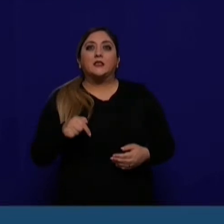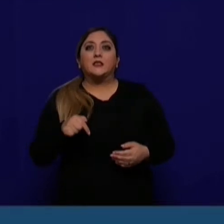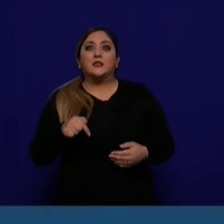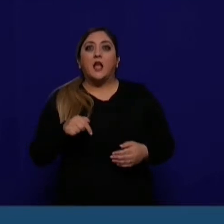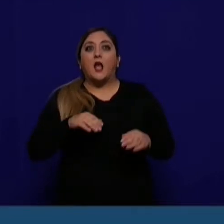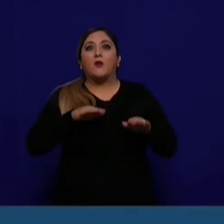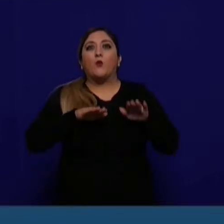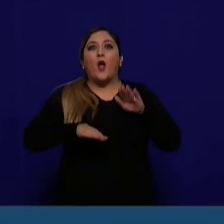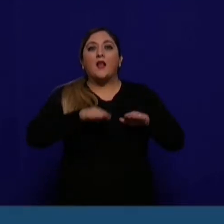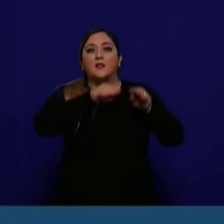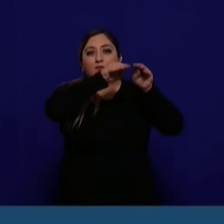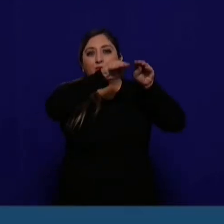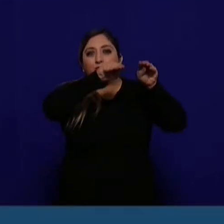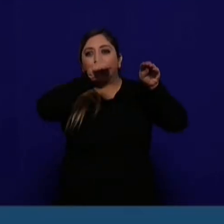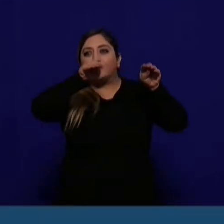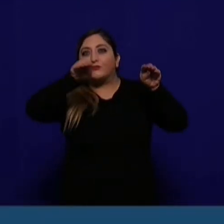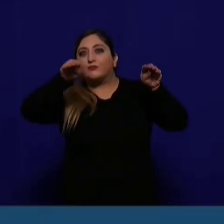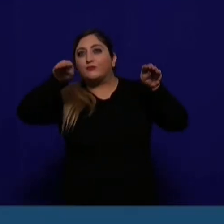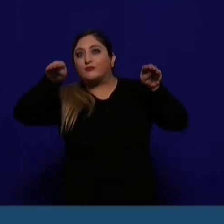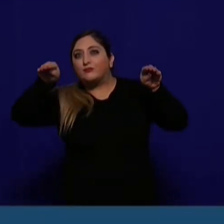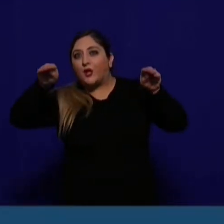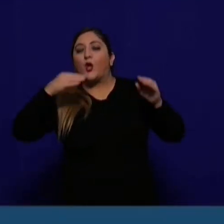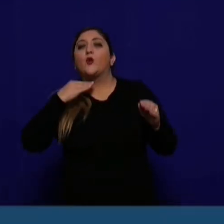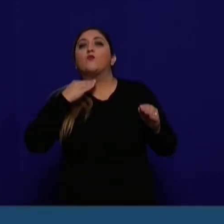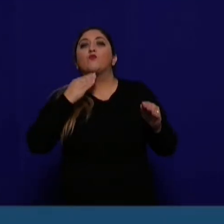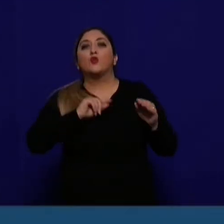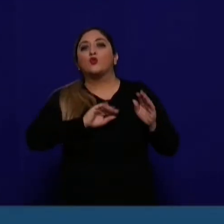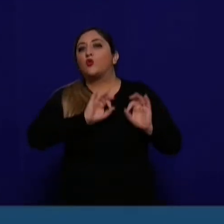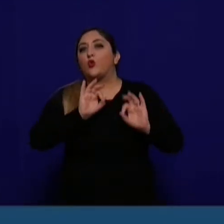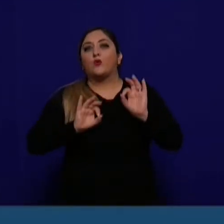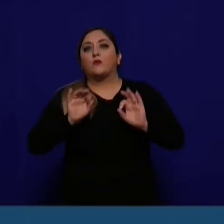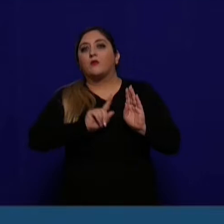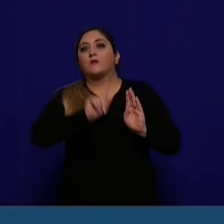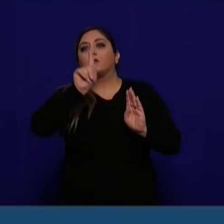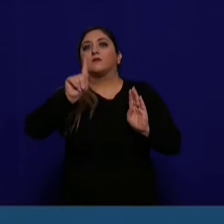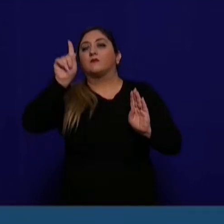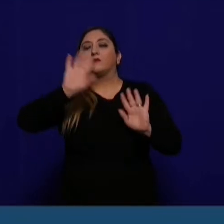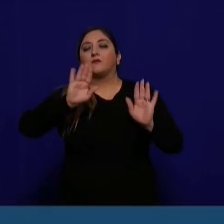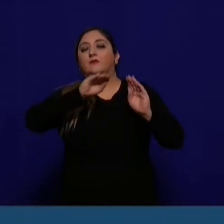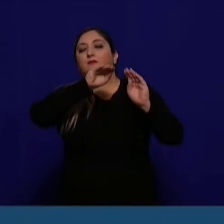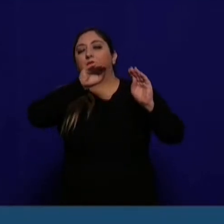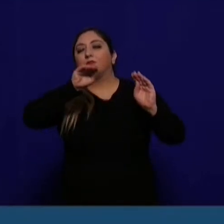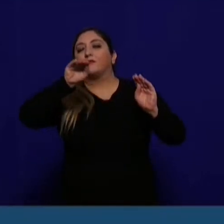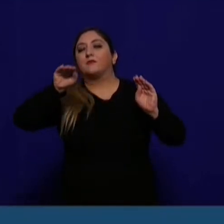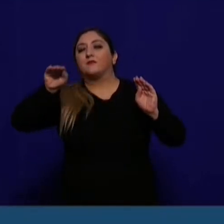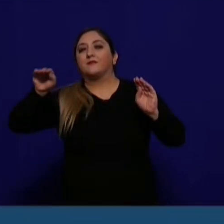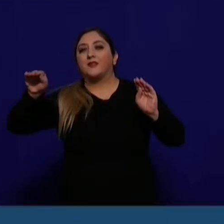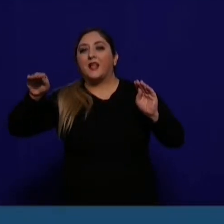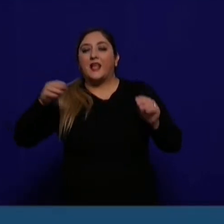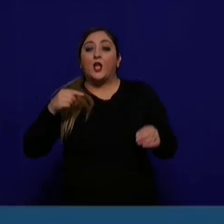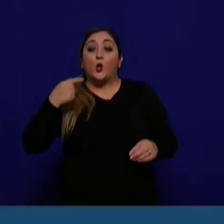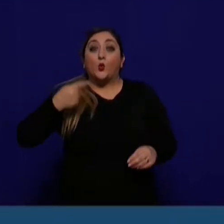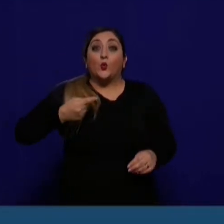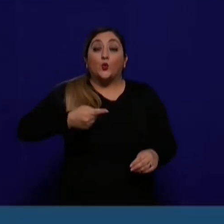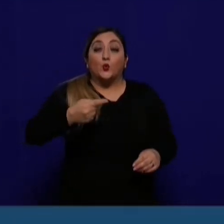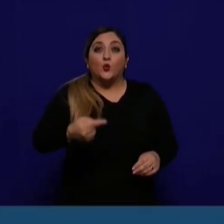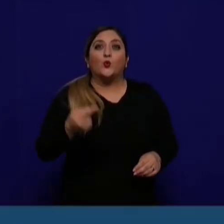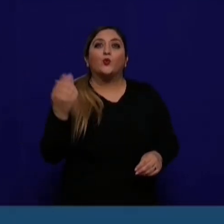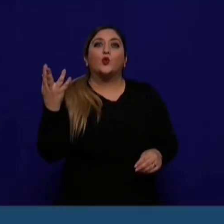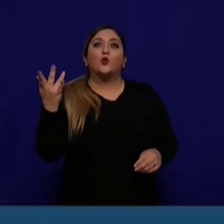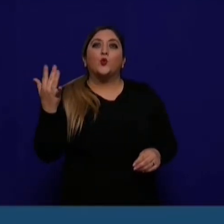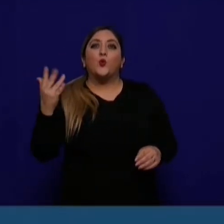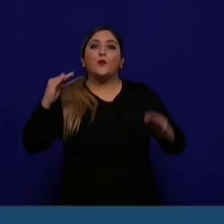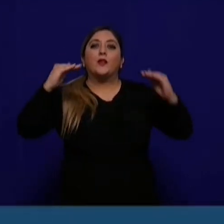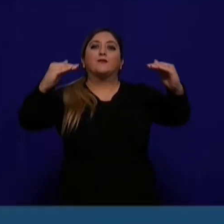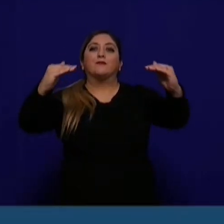plateau u jekk naraw it-total tal-każijiet li qed ikollna ta' kuljum issa n-numri reġgħu